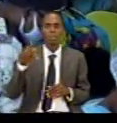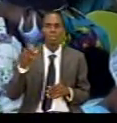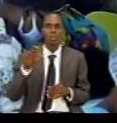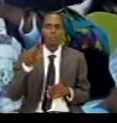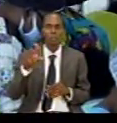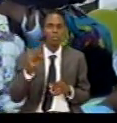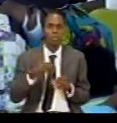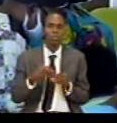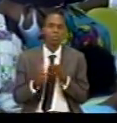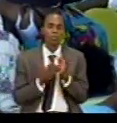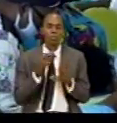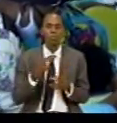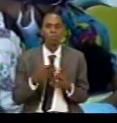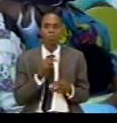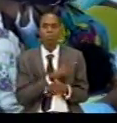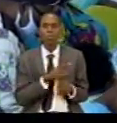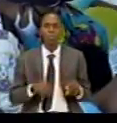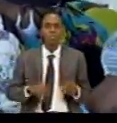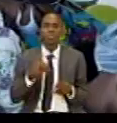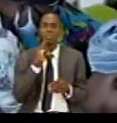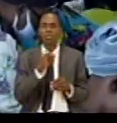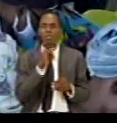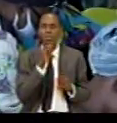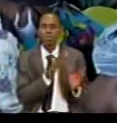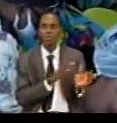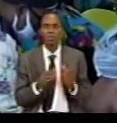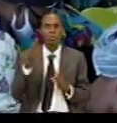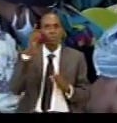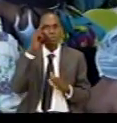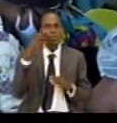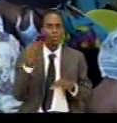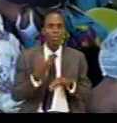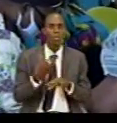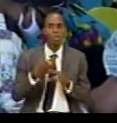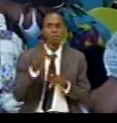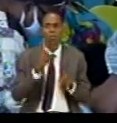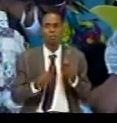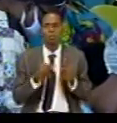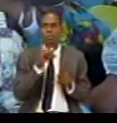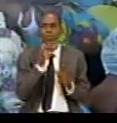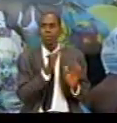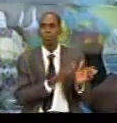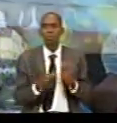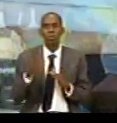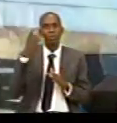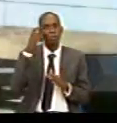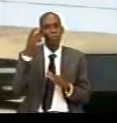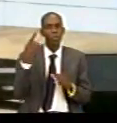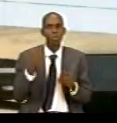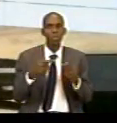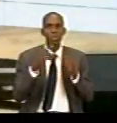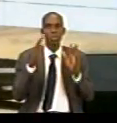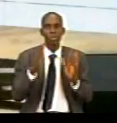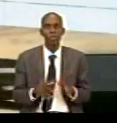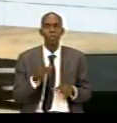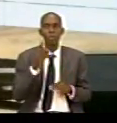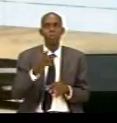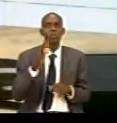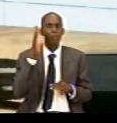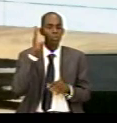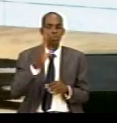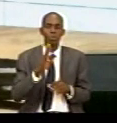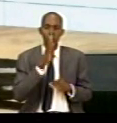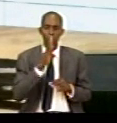you for, you know, difficult people. They're looking for people. He's not preparing you for the adversary. You will be